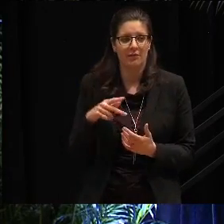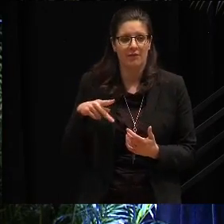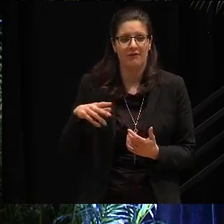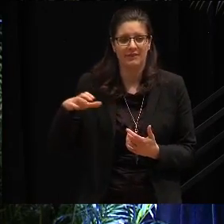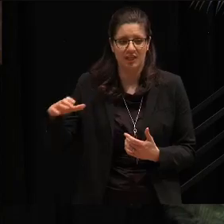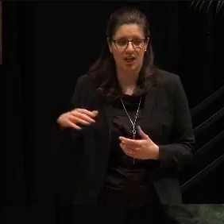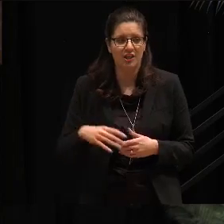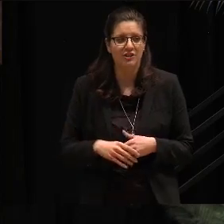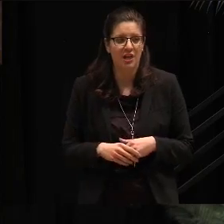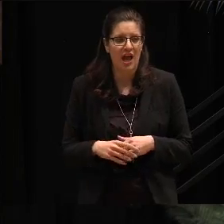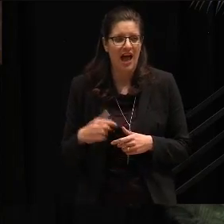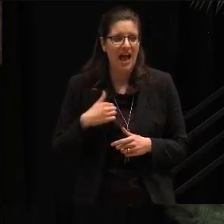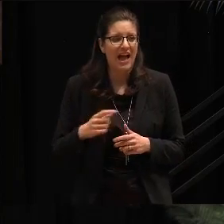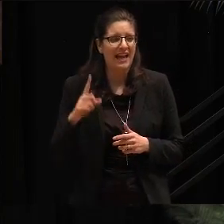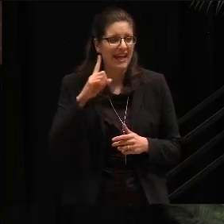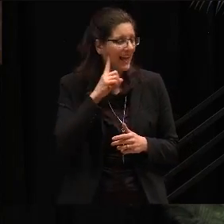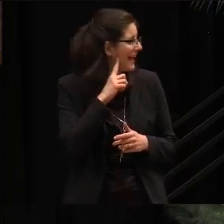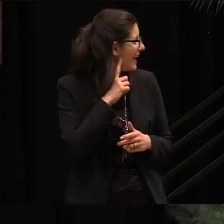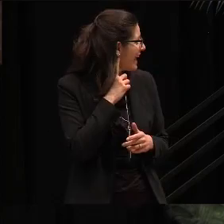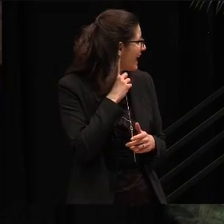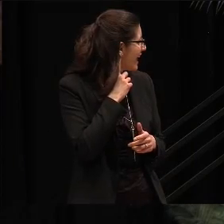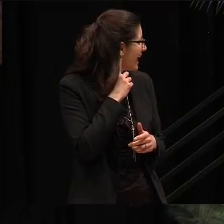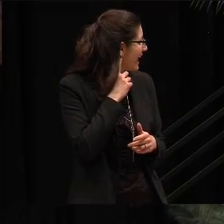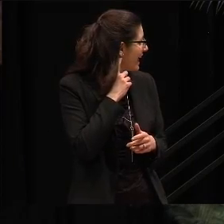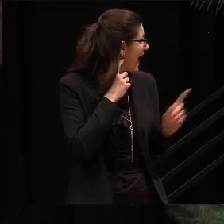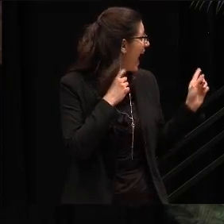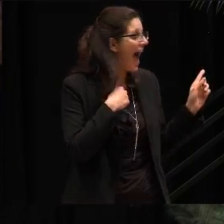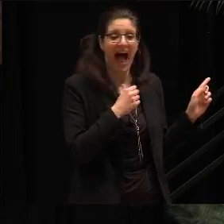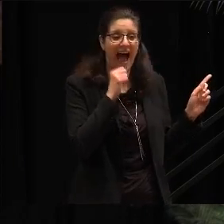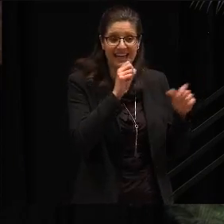keep hearing thrown I didn't around. stack them.